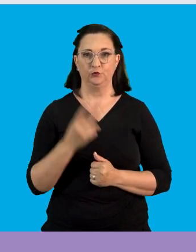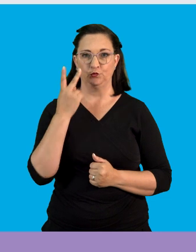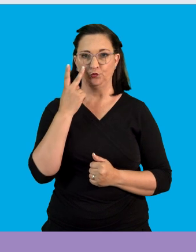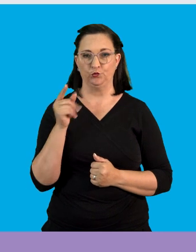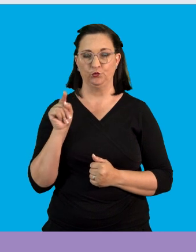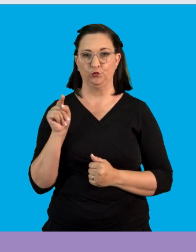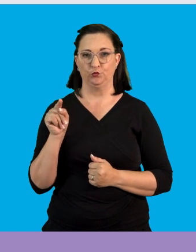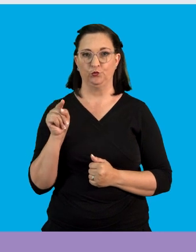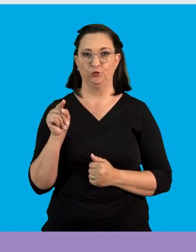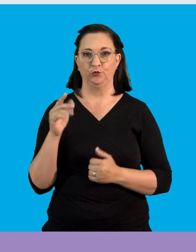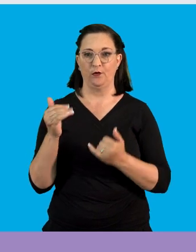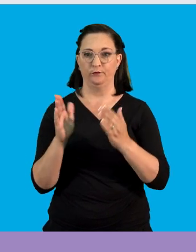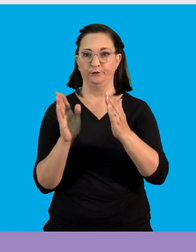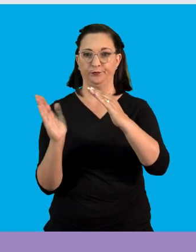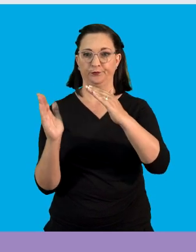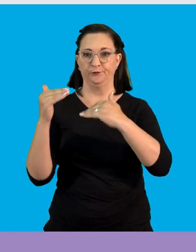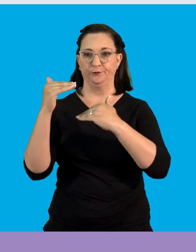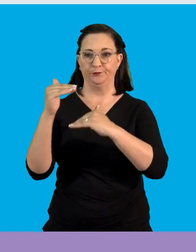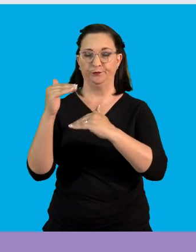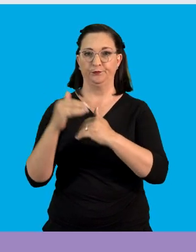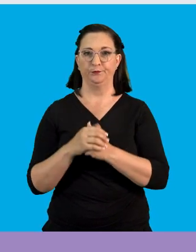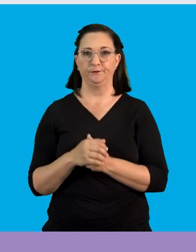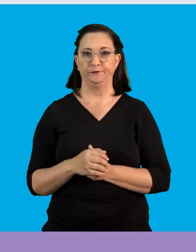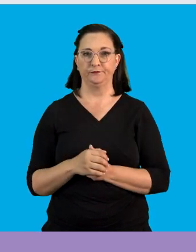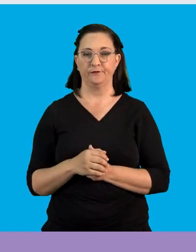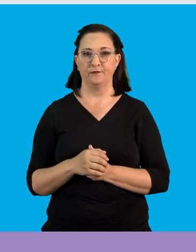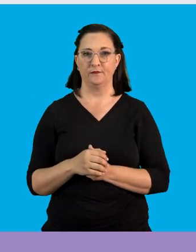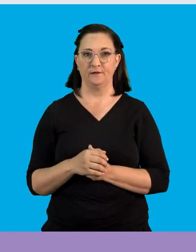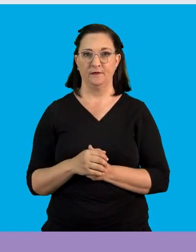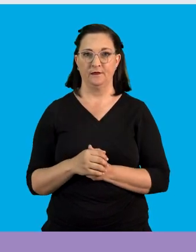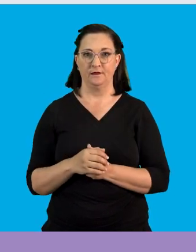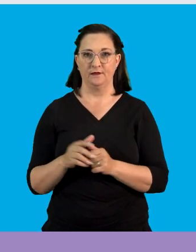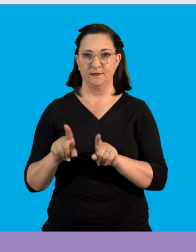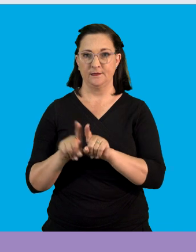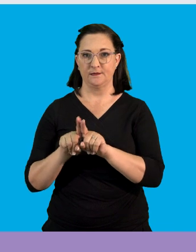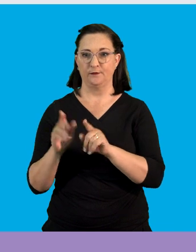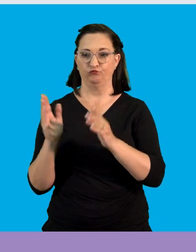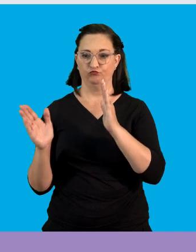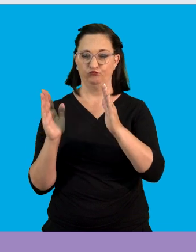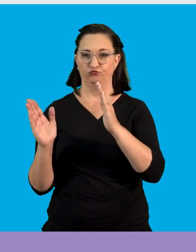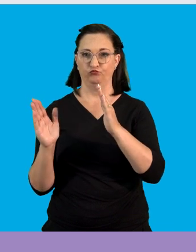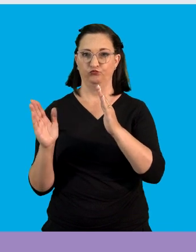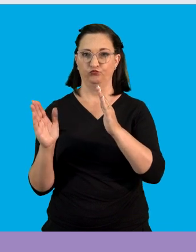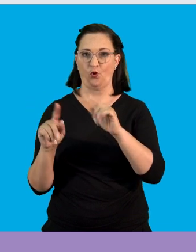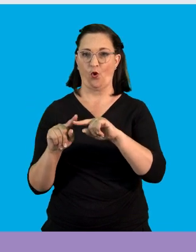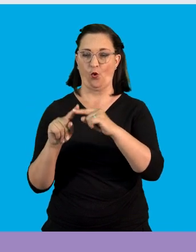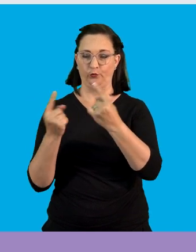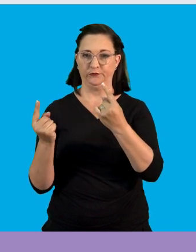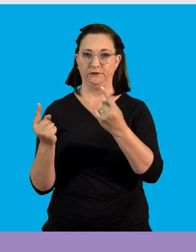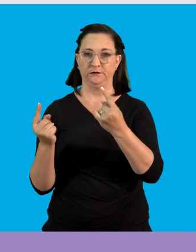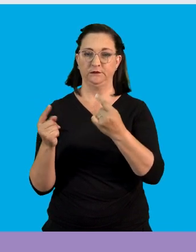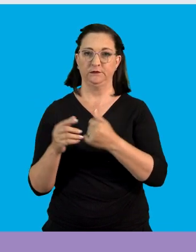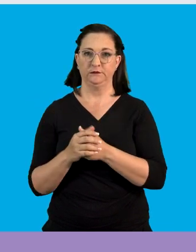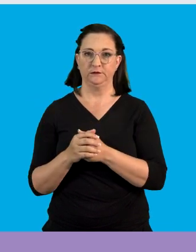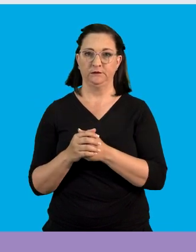let's look at the parallelogram. Again, on the parallelogram, that side and that side would be